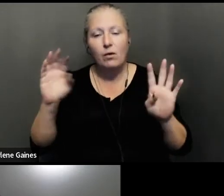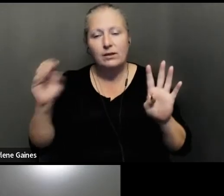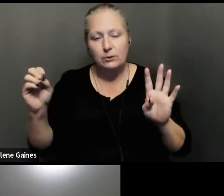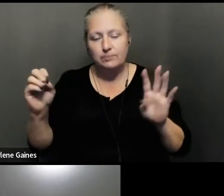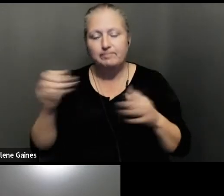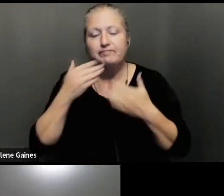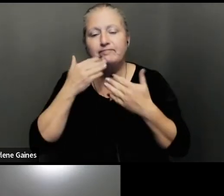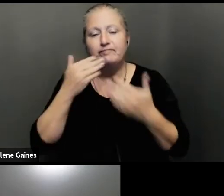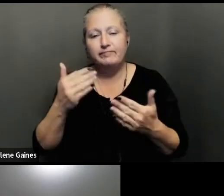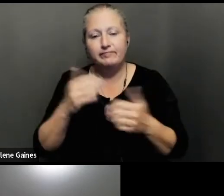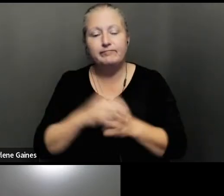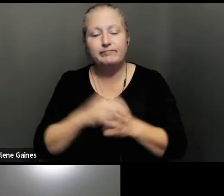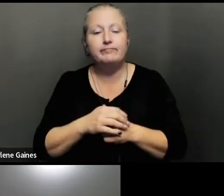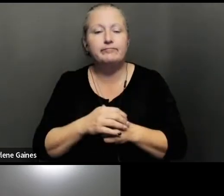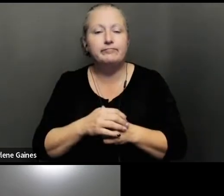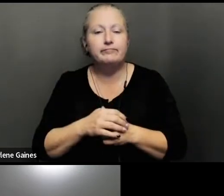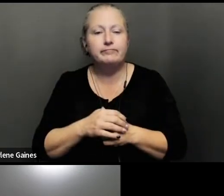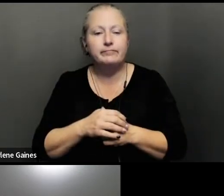Thank you.